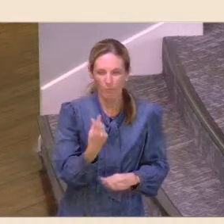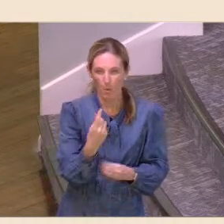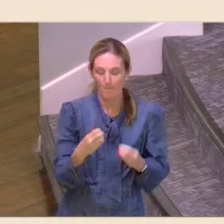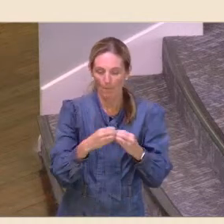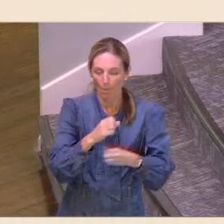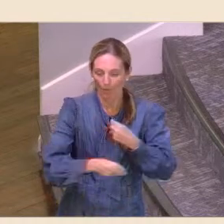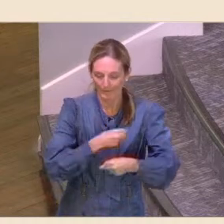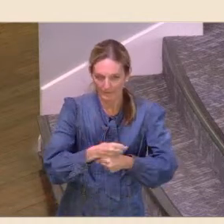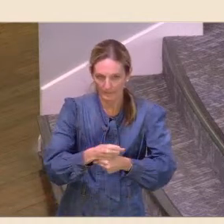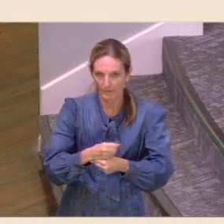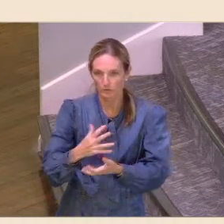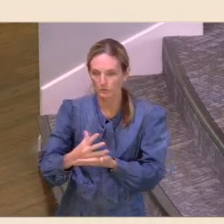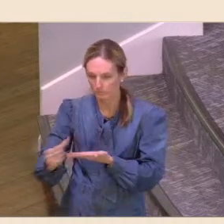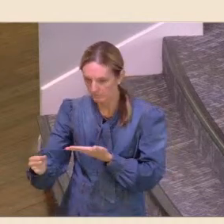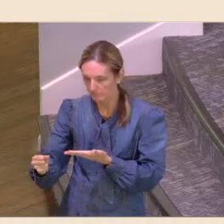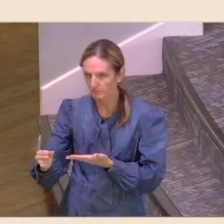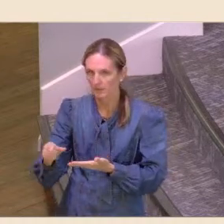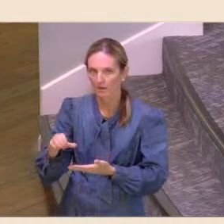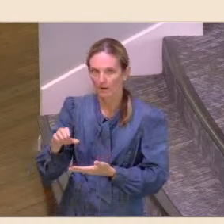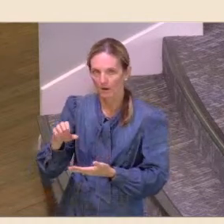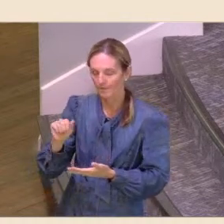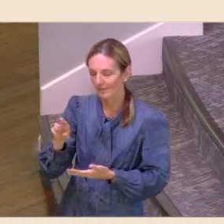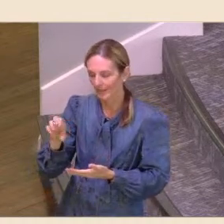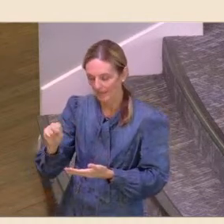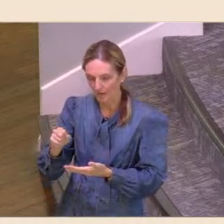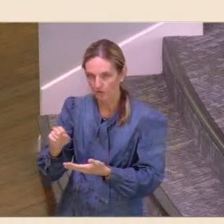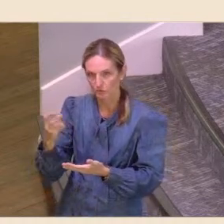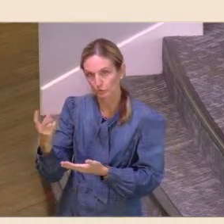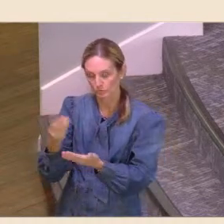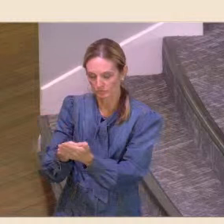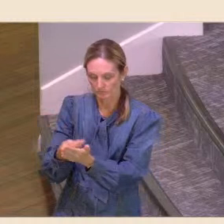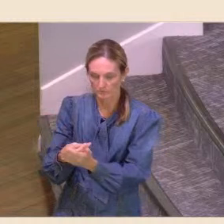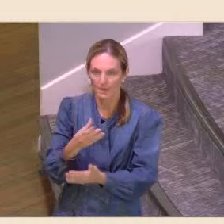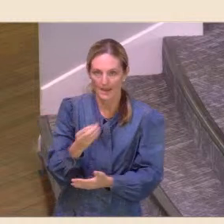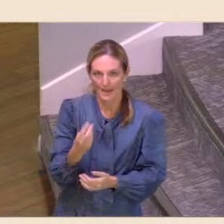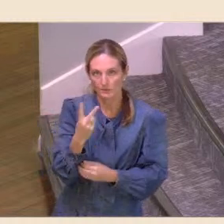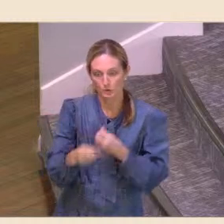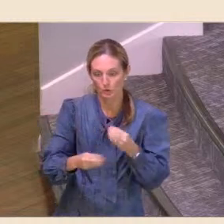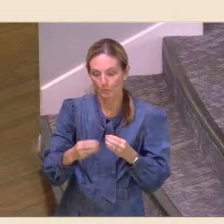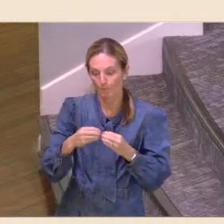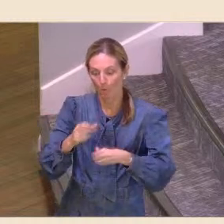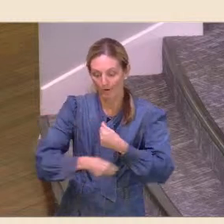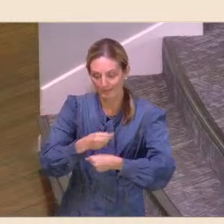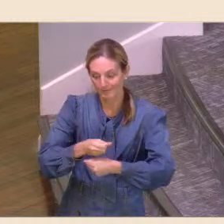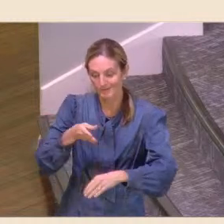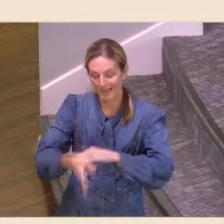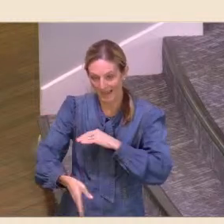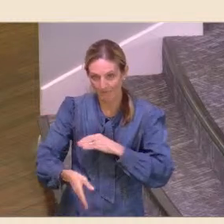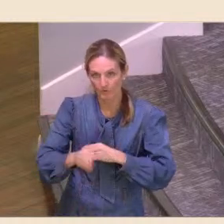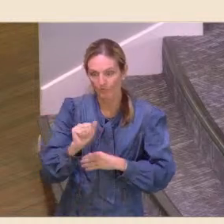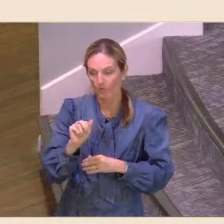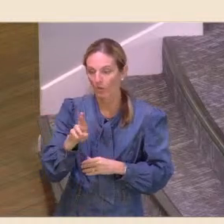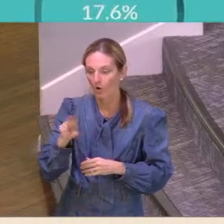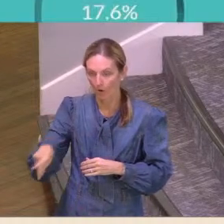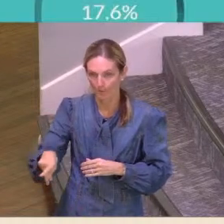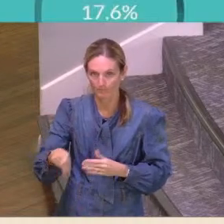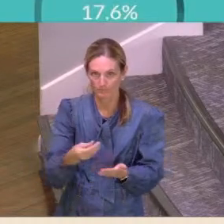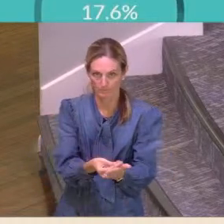fully expend CARES $2, and then 2 more years after that to fully expend our ARP dollars.